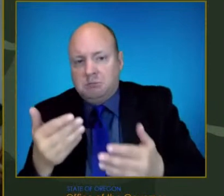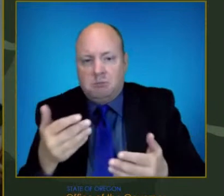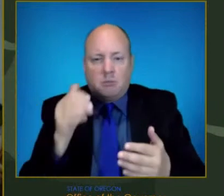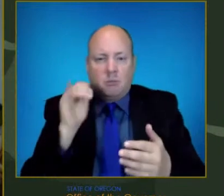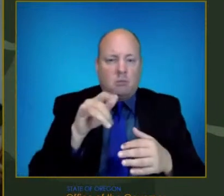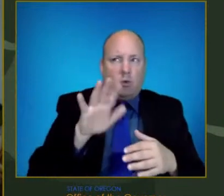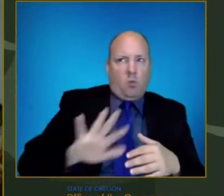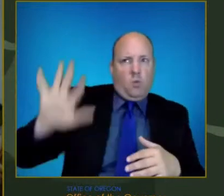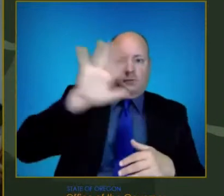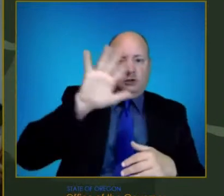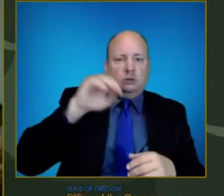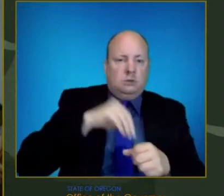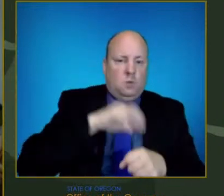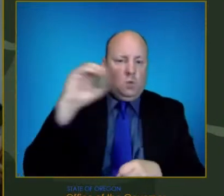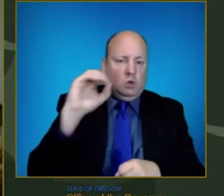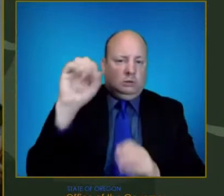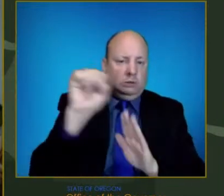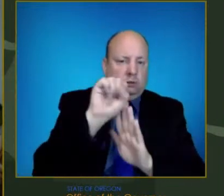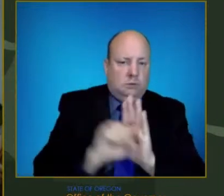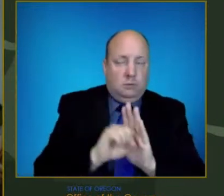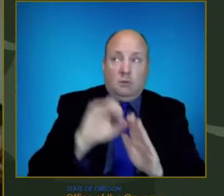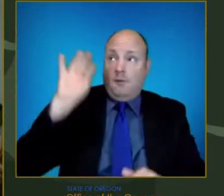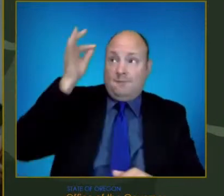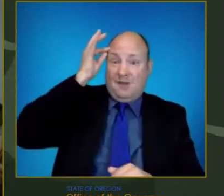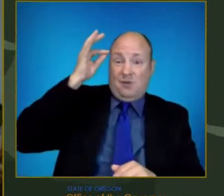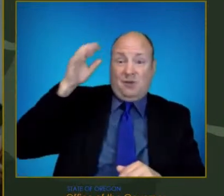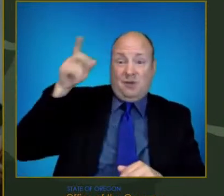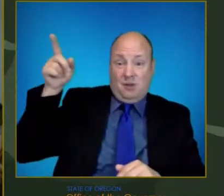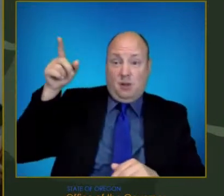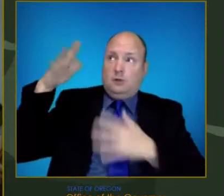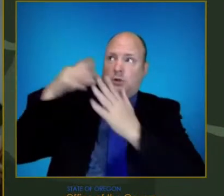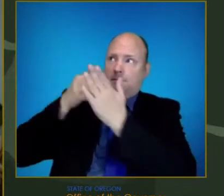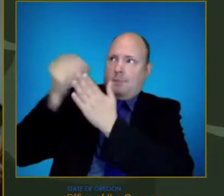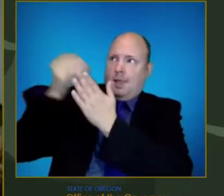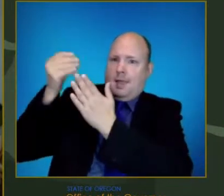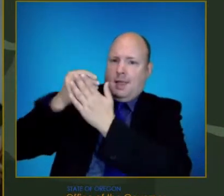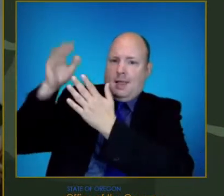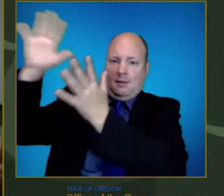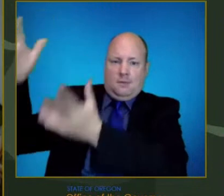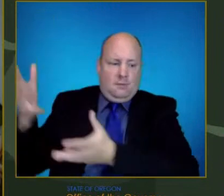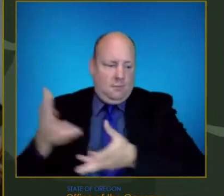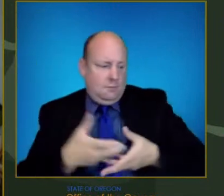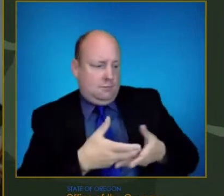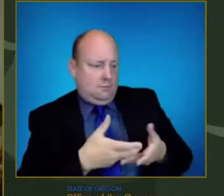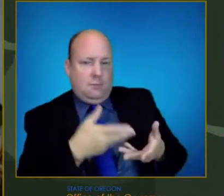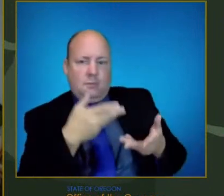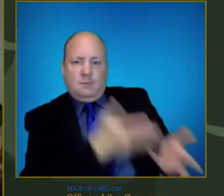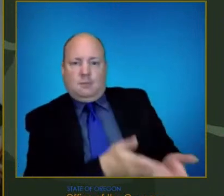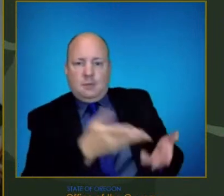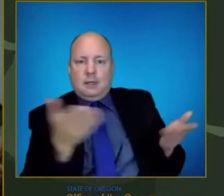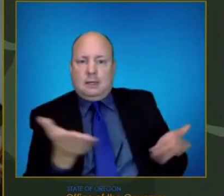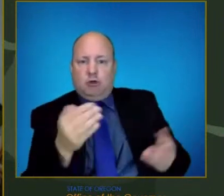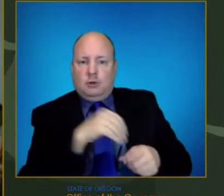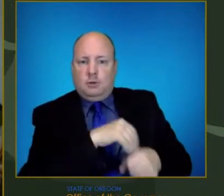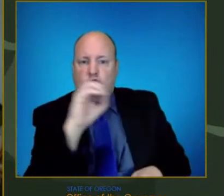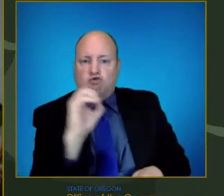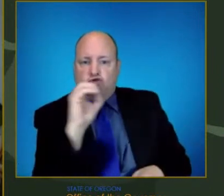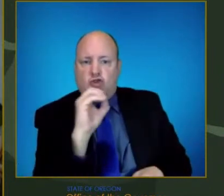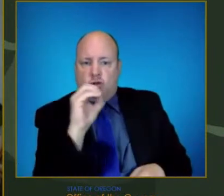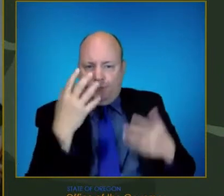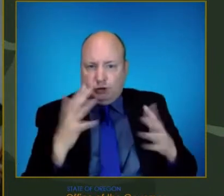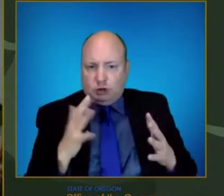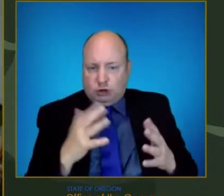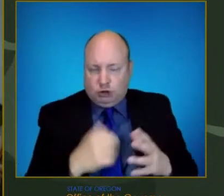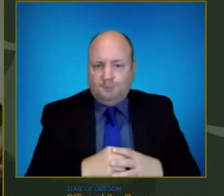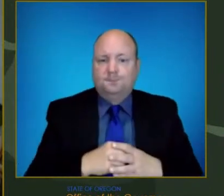continue to come from federally purchased supplies directly to vaccination provider sites, or in some cases from the regional